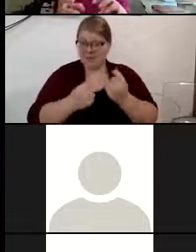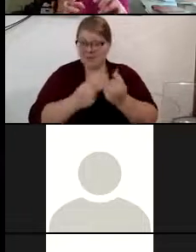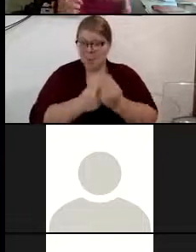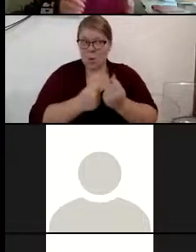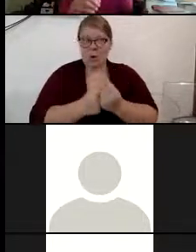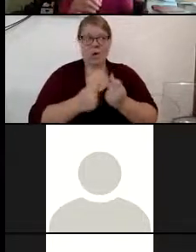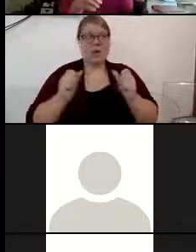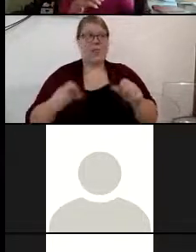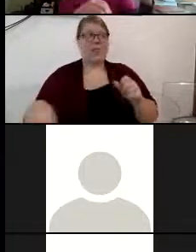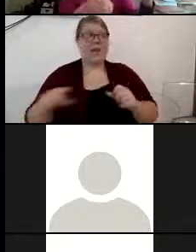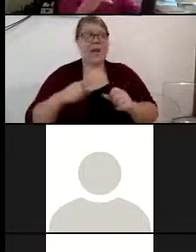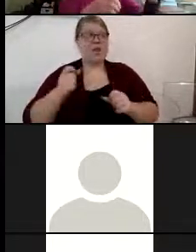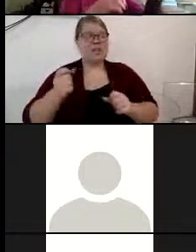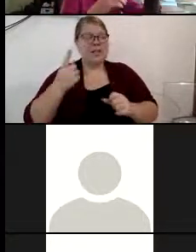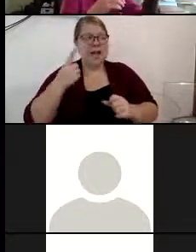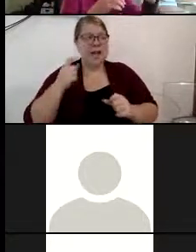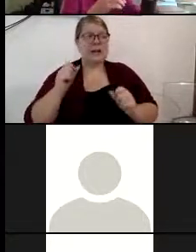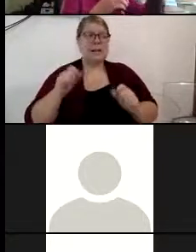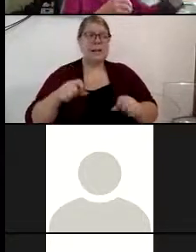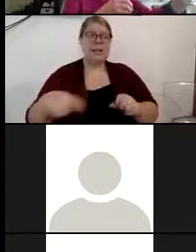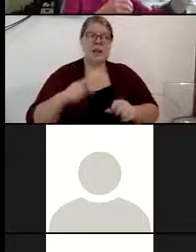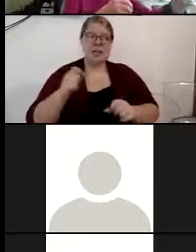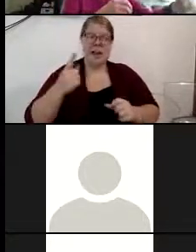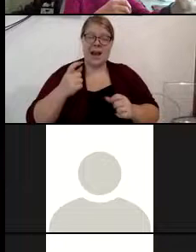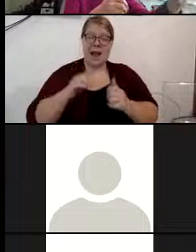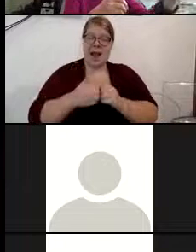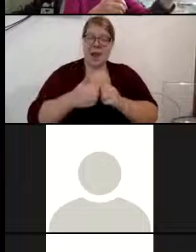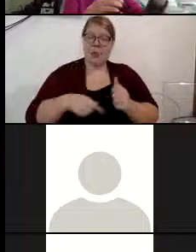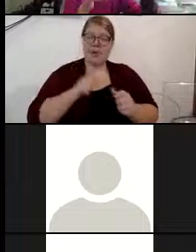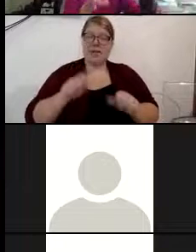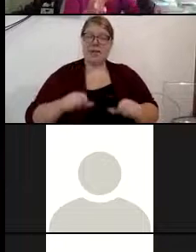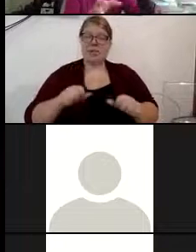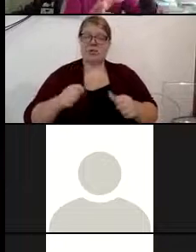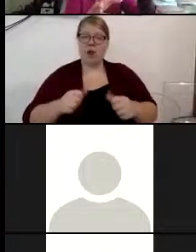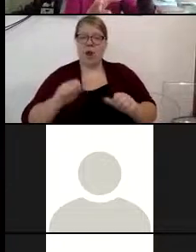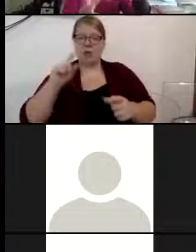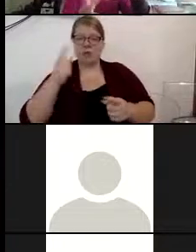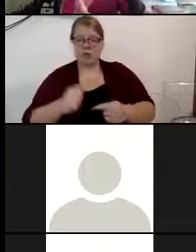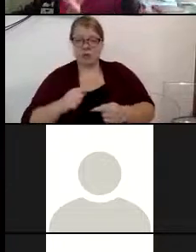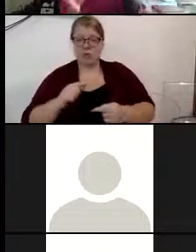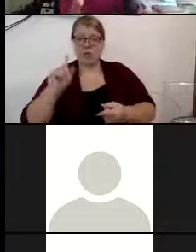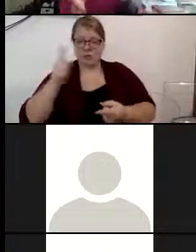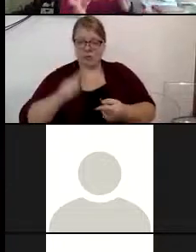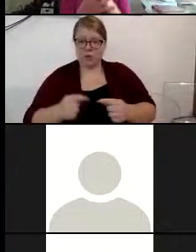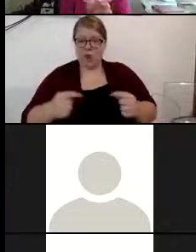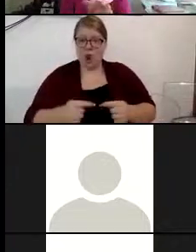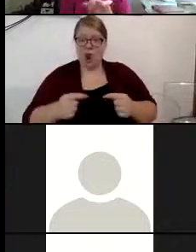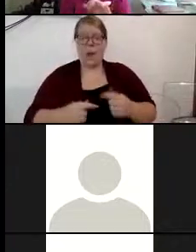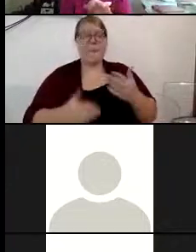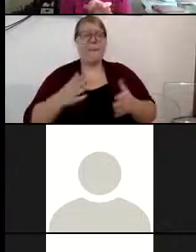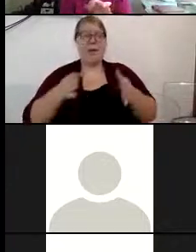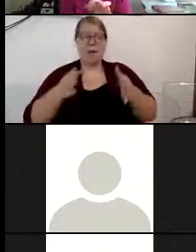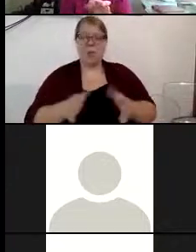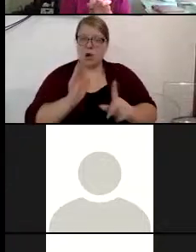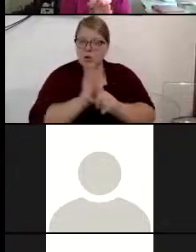understand how we need to look at reducing the harms, even if the person's goal is to